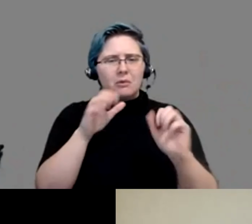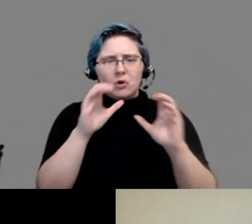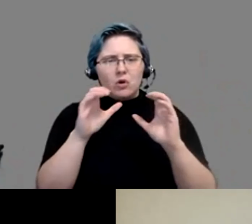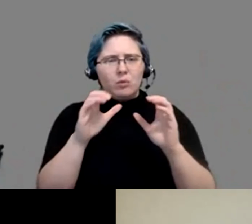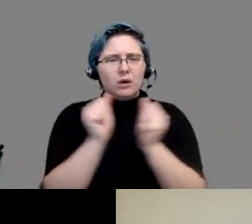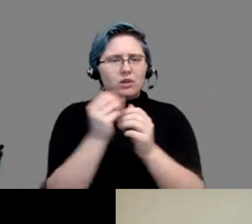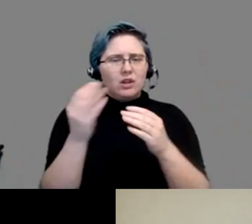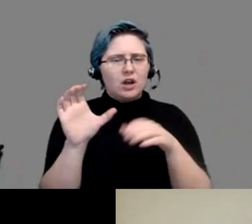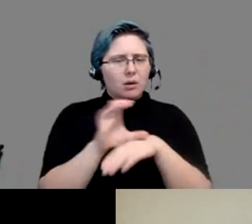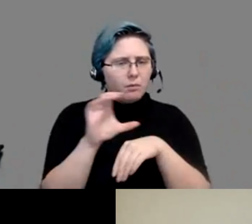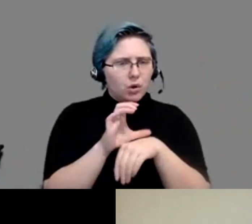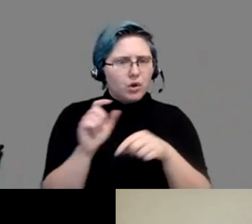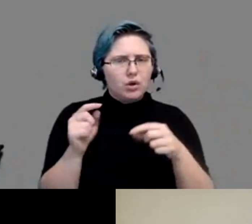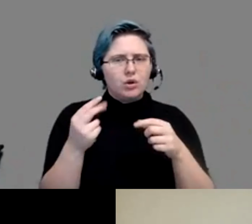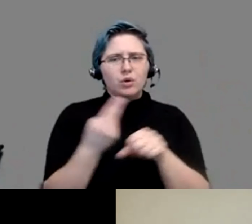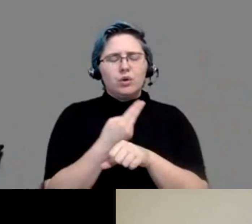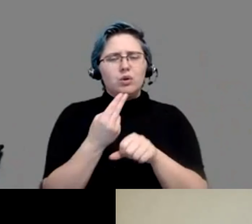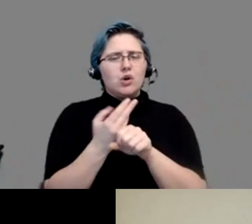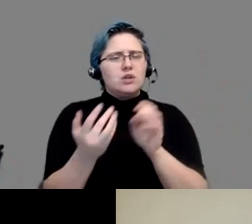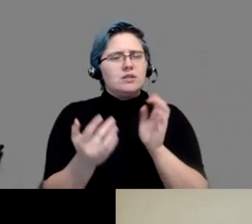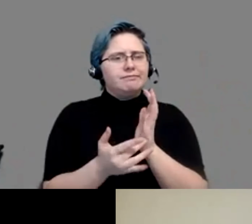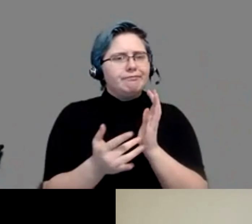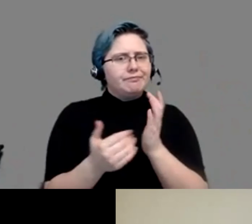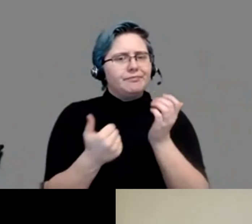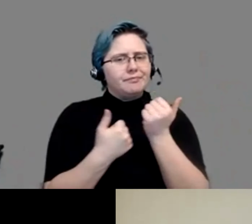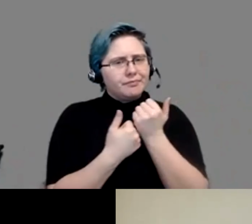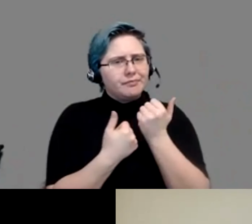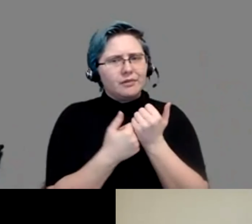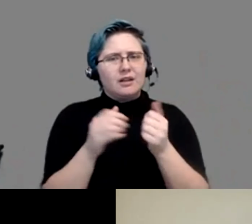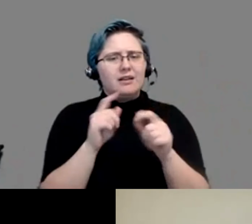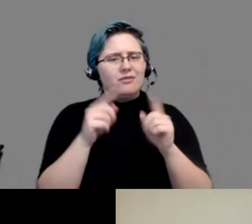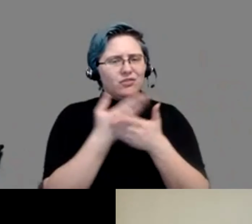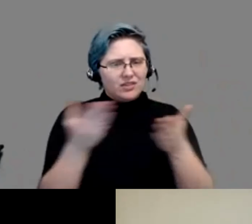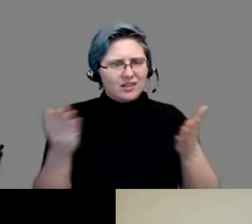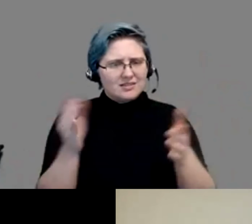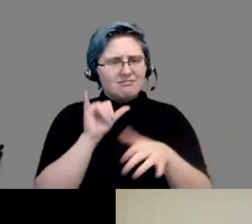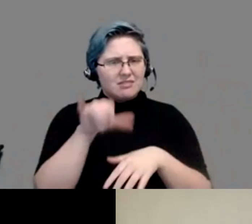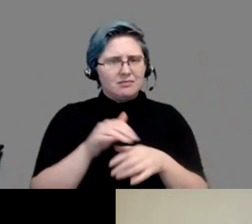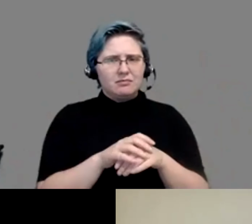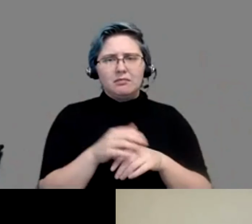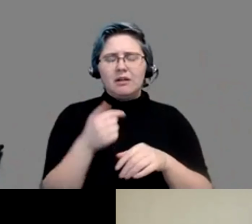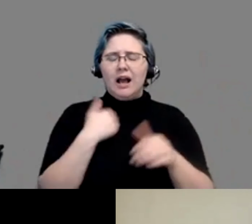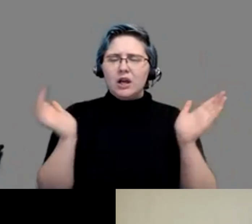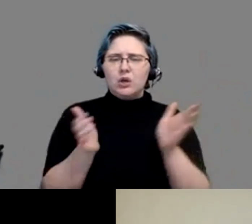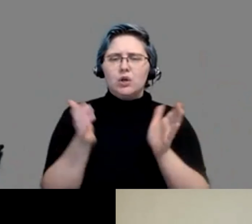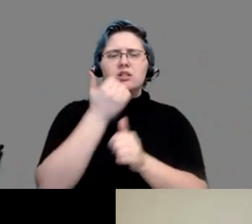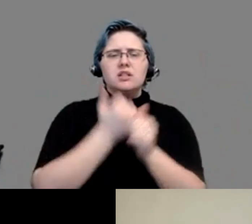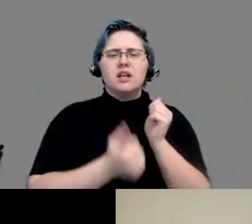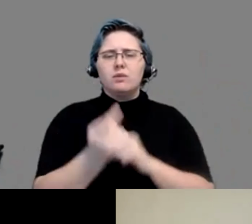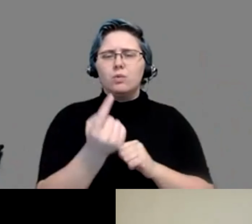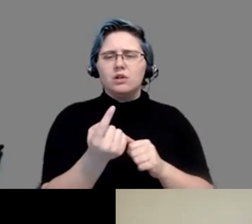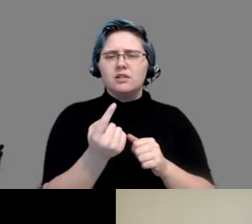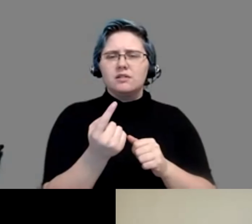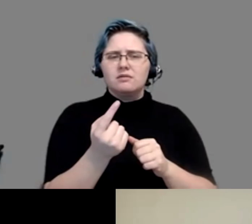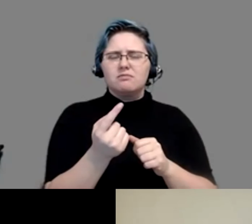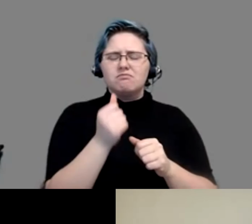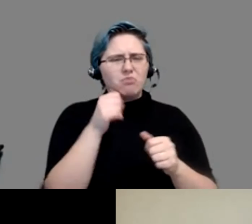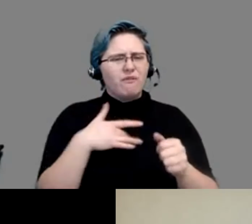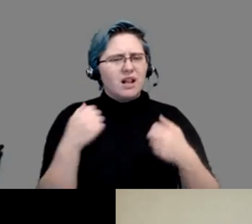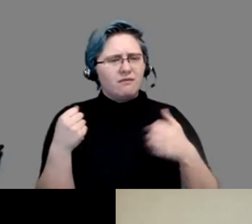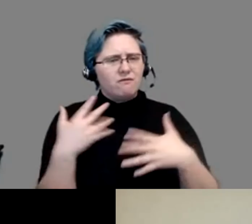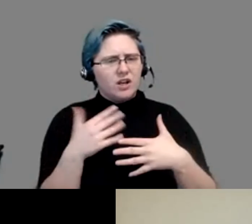computer and use digital assistants and other things like that. So just I would encourage everyone to not be afraid to